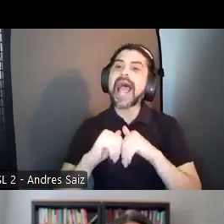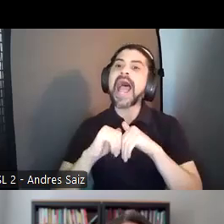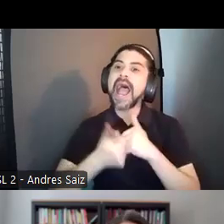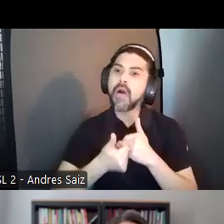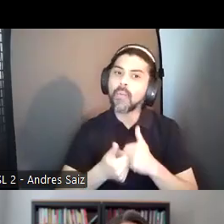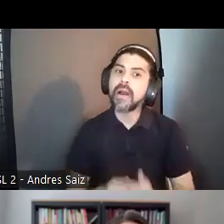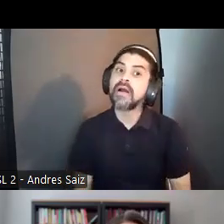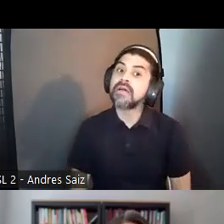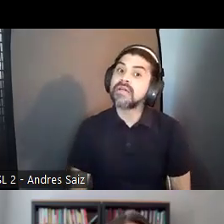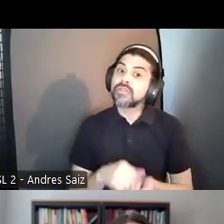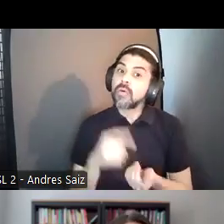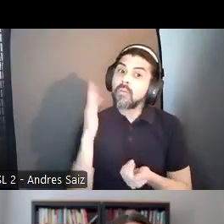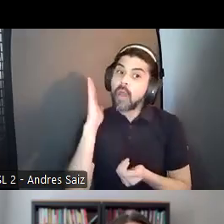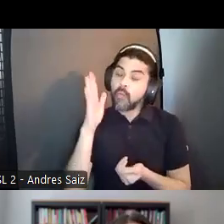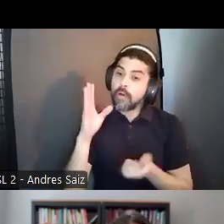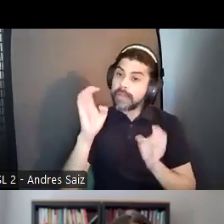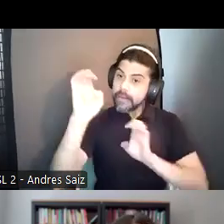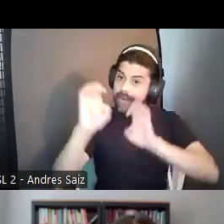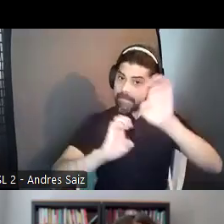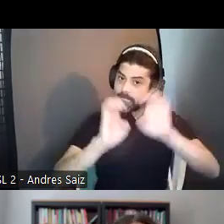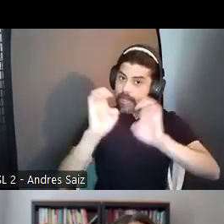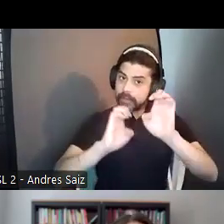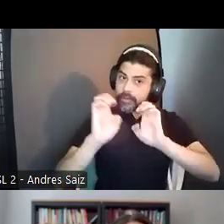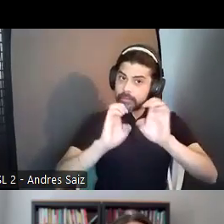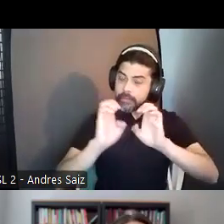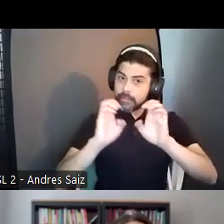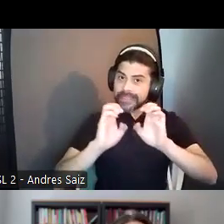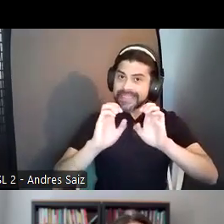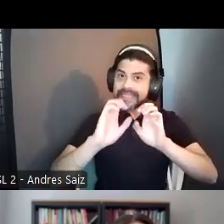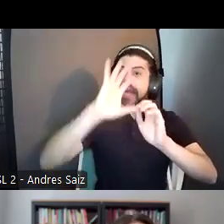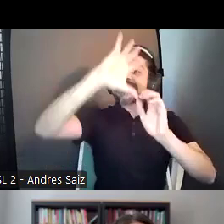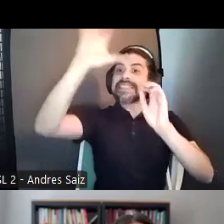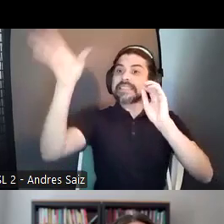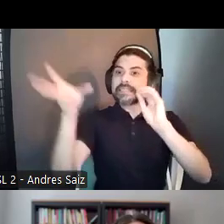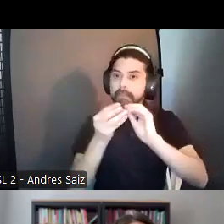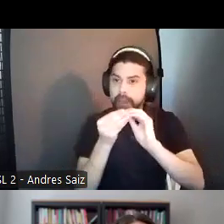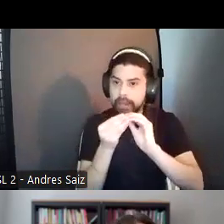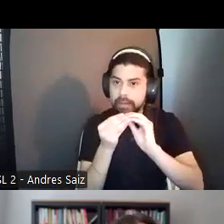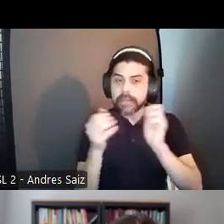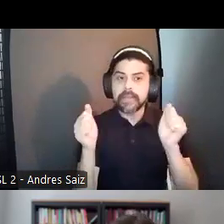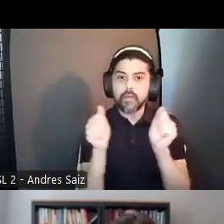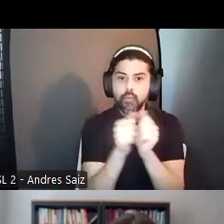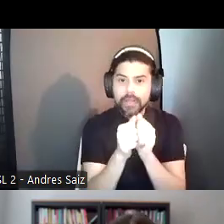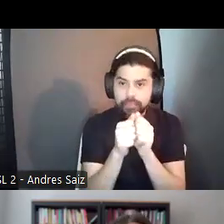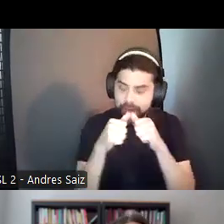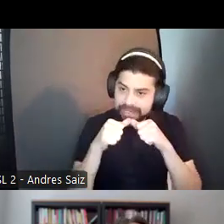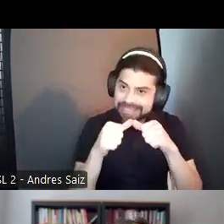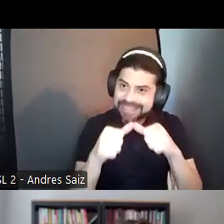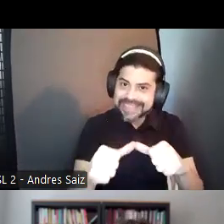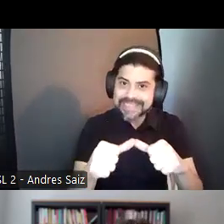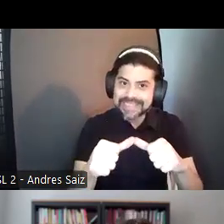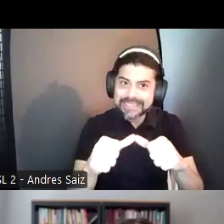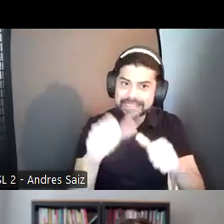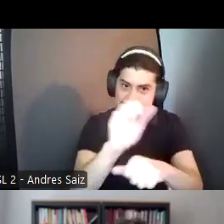previous slide, we will be evaluating them systematically with a consistent set of evaluation questions,